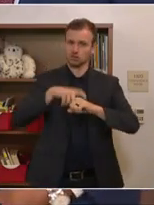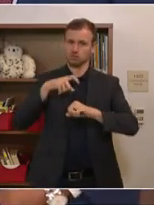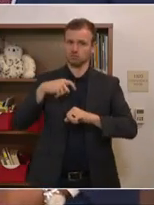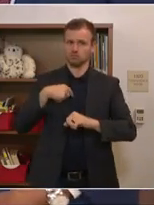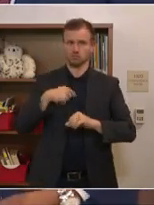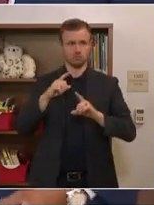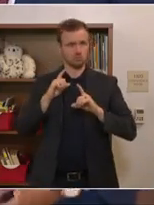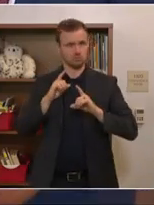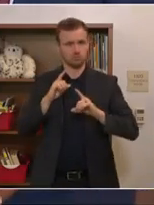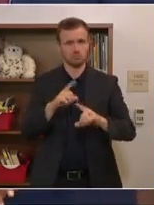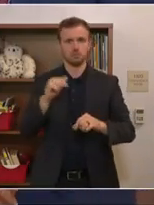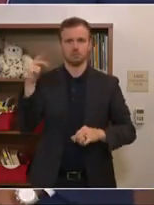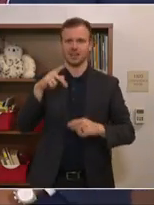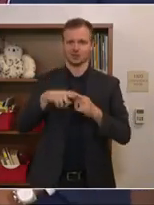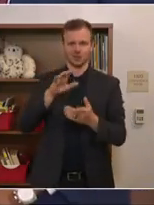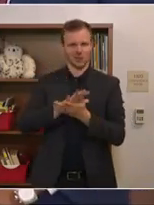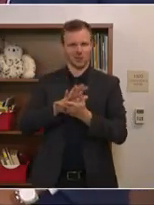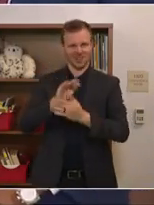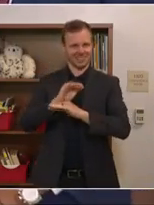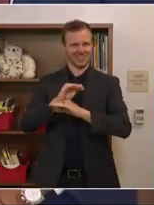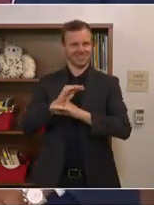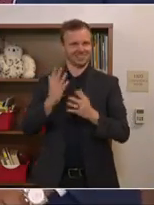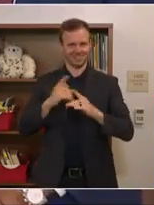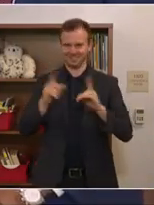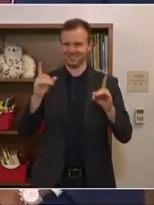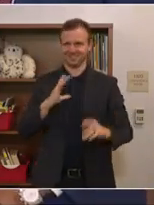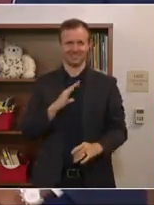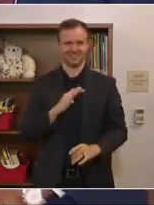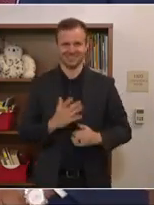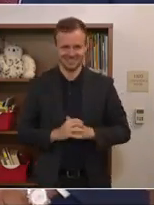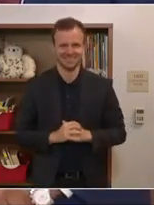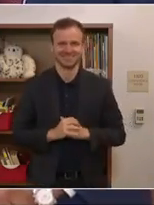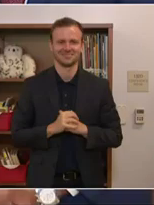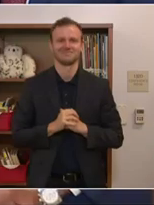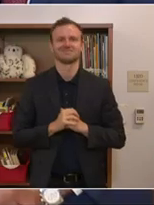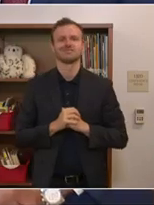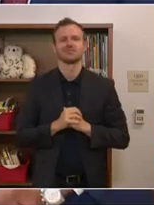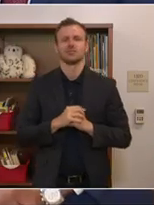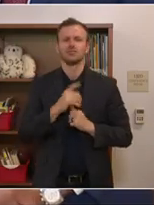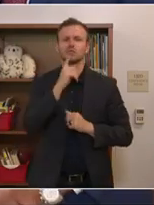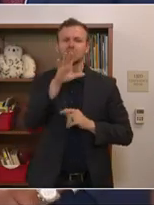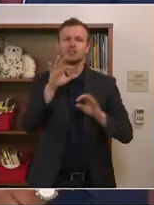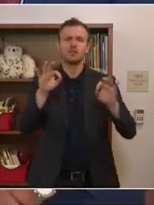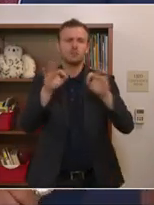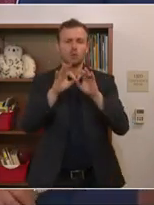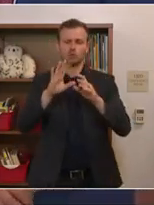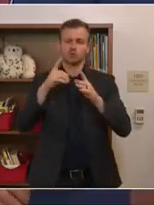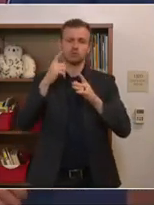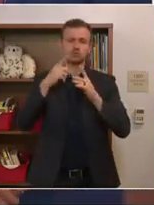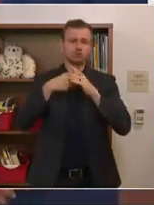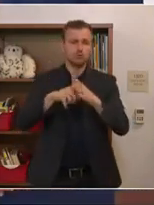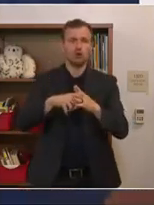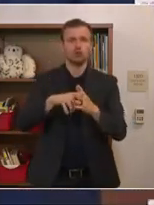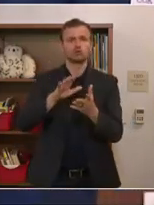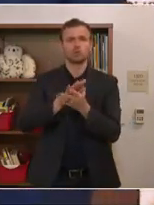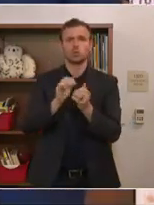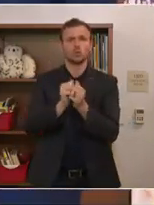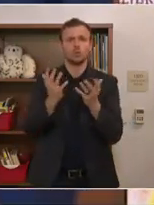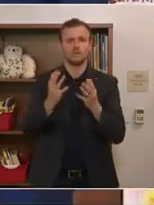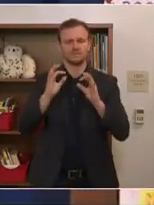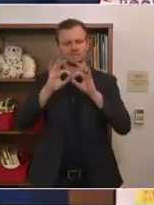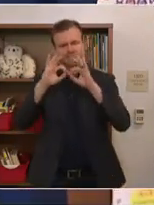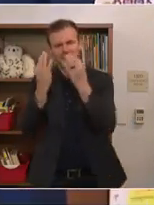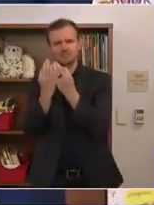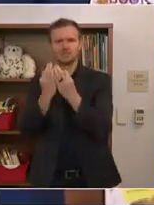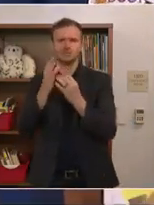it's a reminder that back-to-school nights are so important to starting the school year with family, parents, caregivers, get